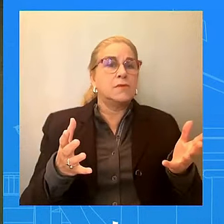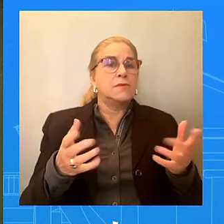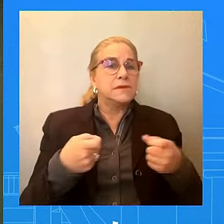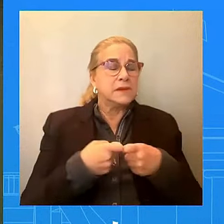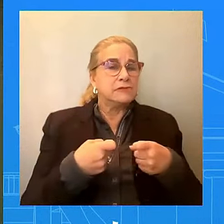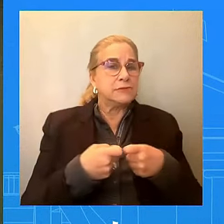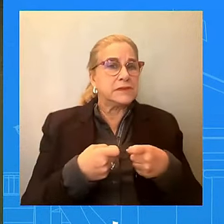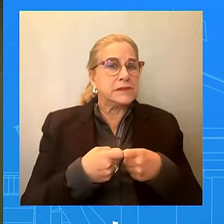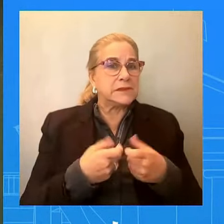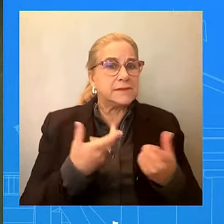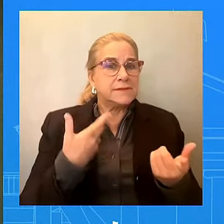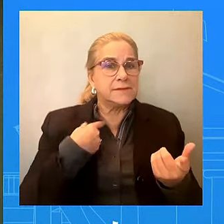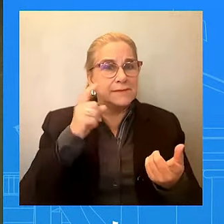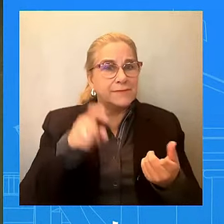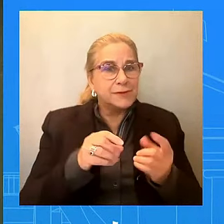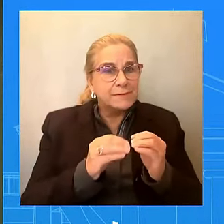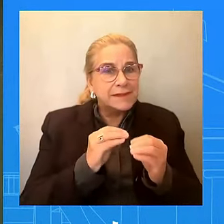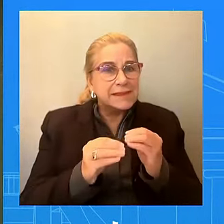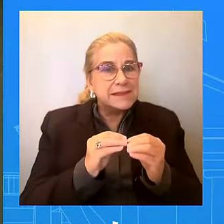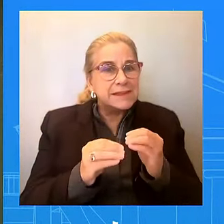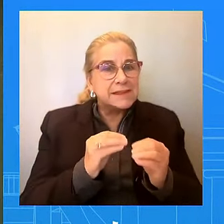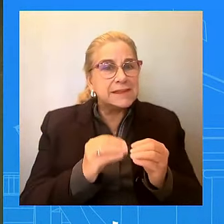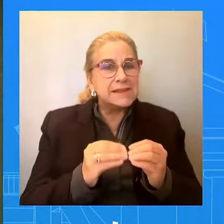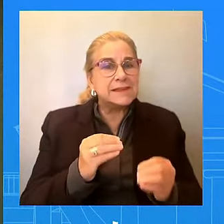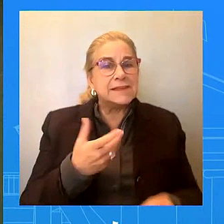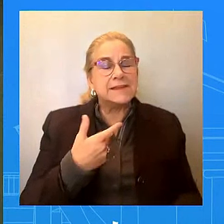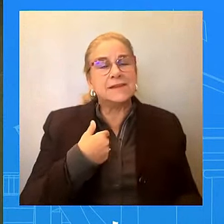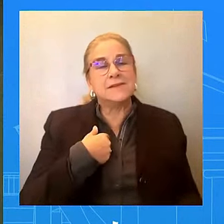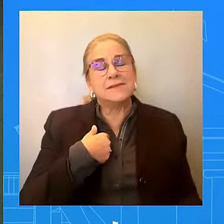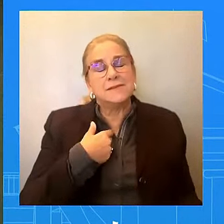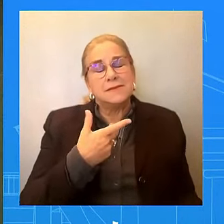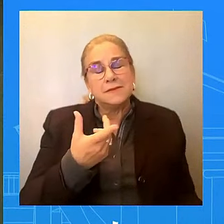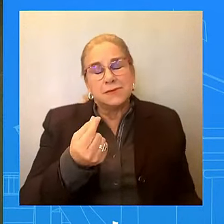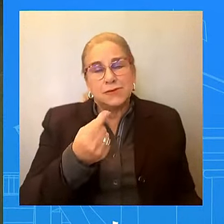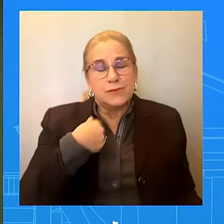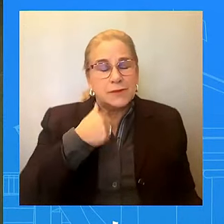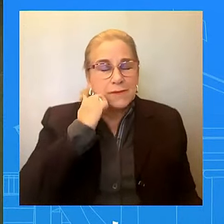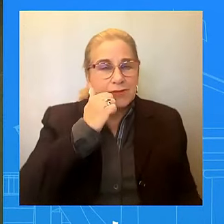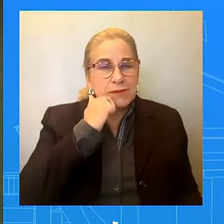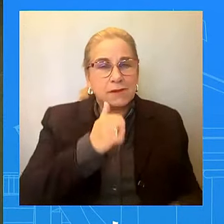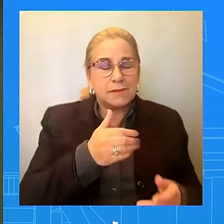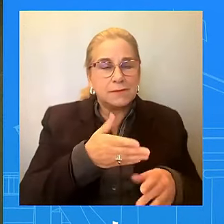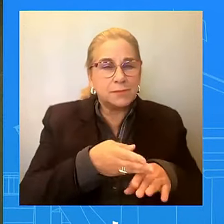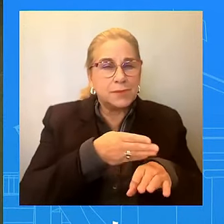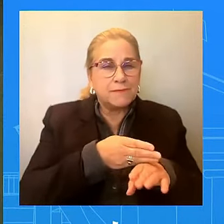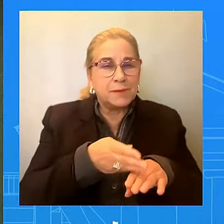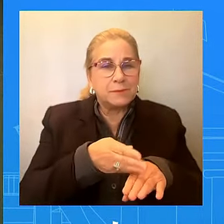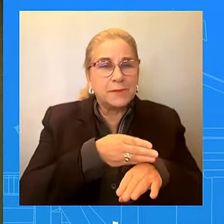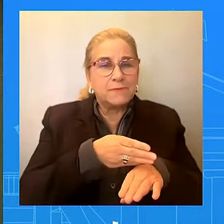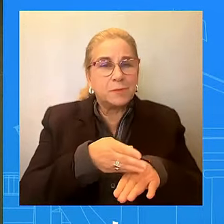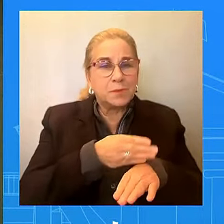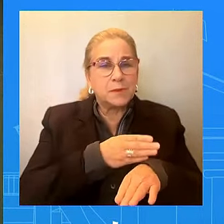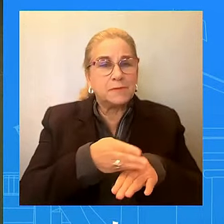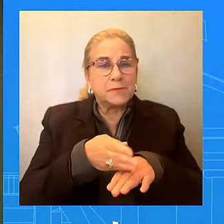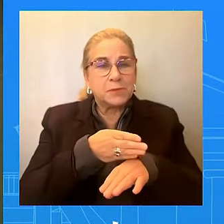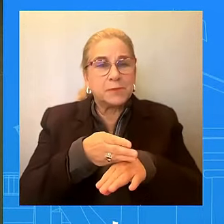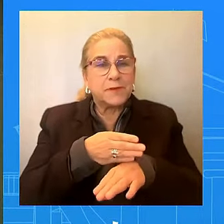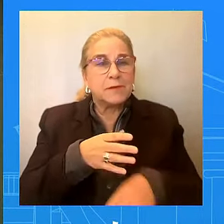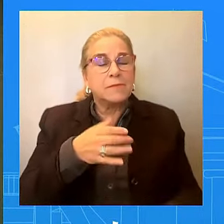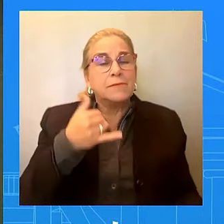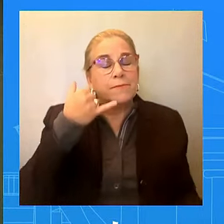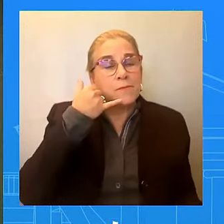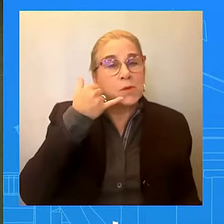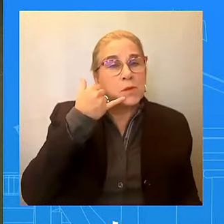every day. We have helped quickly restore cell phone service across the region. At its peak, 3.4